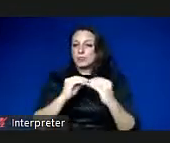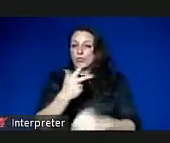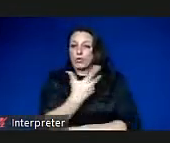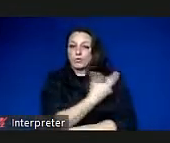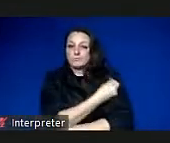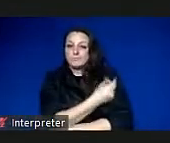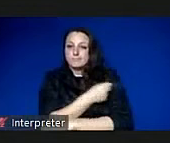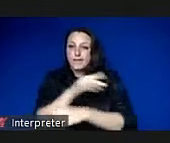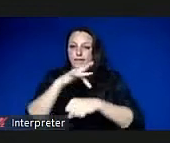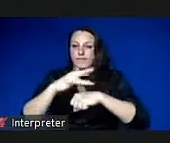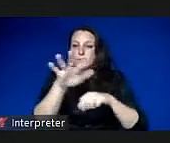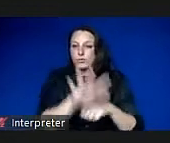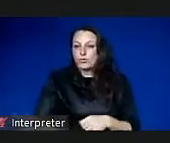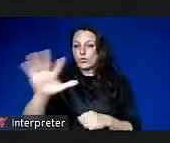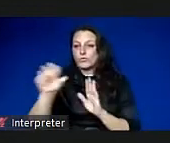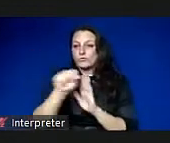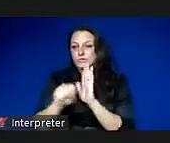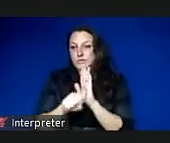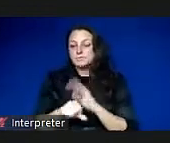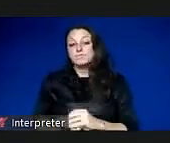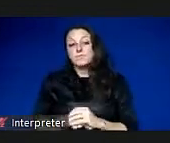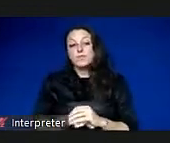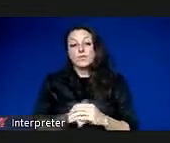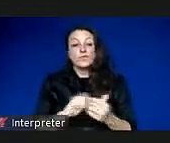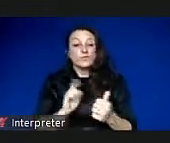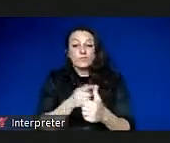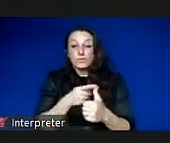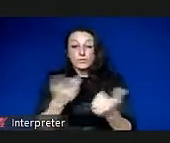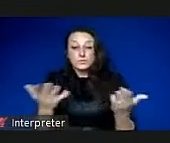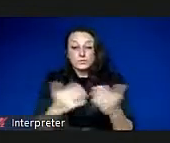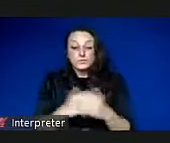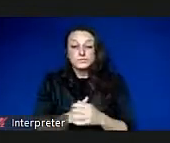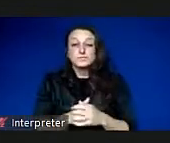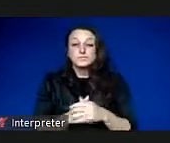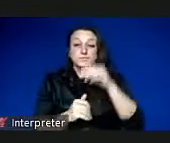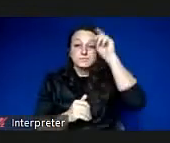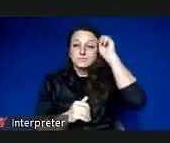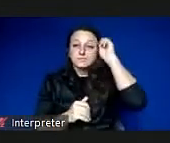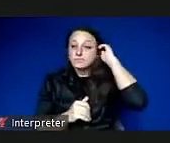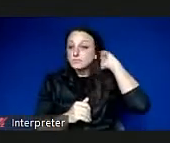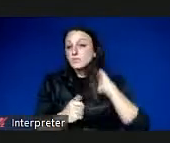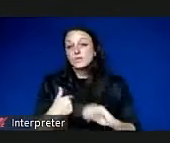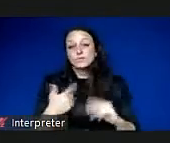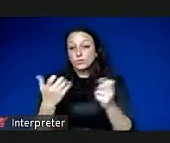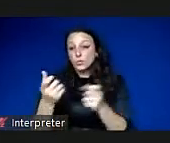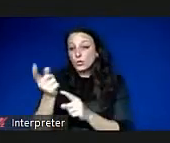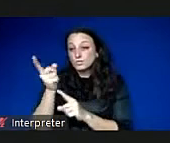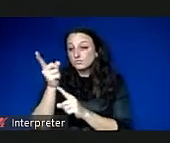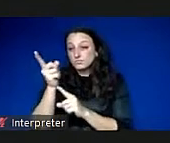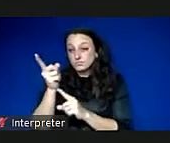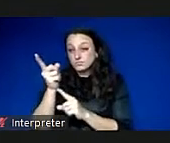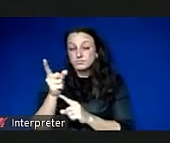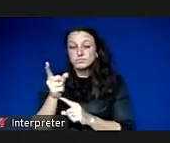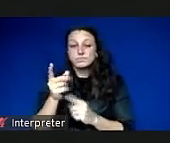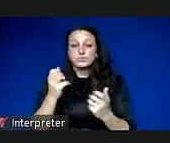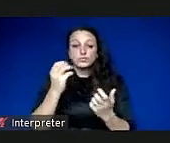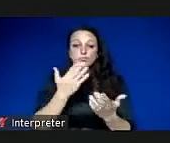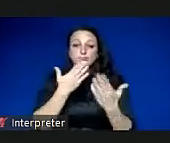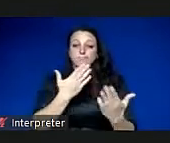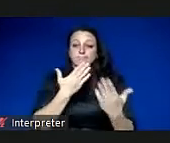so I do want to start by simply taking a moment to acknowledge the